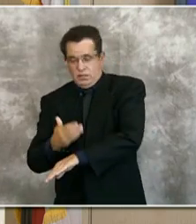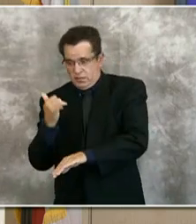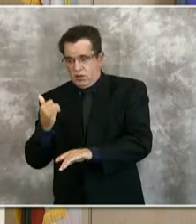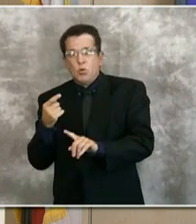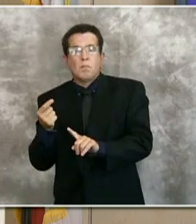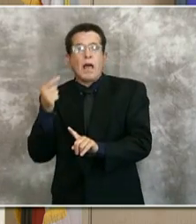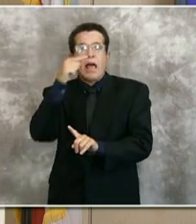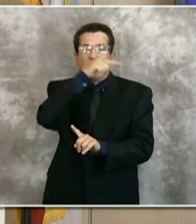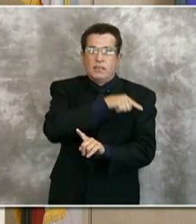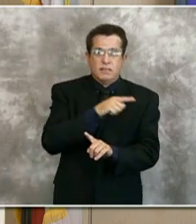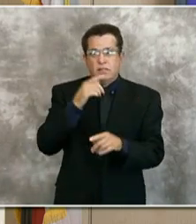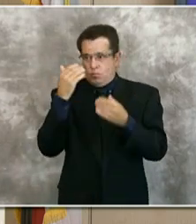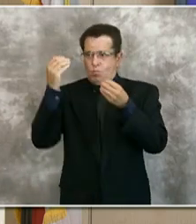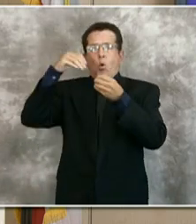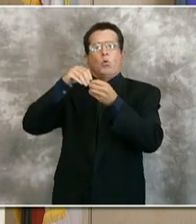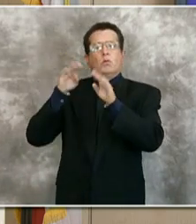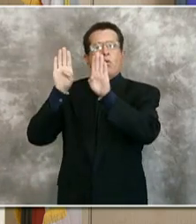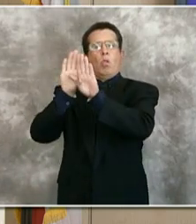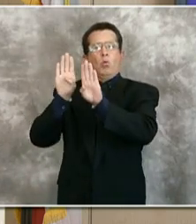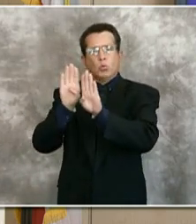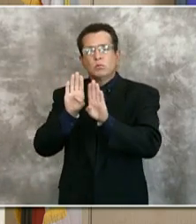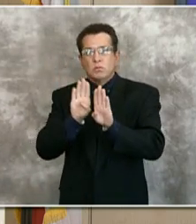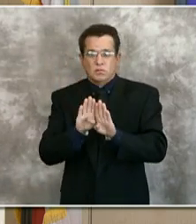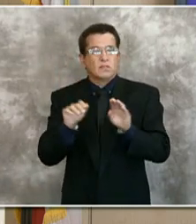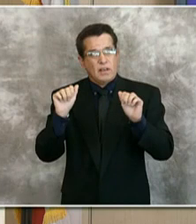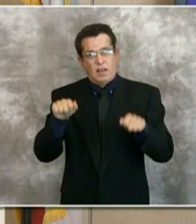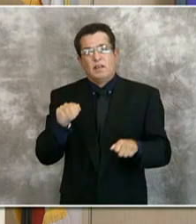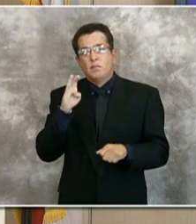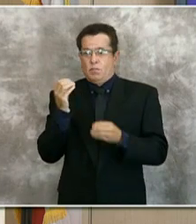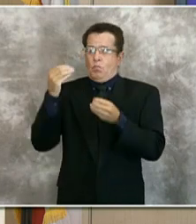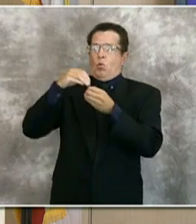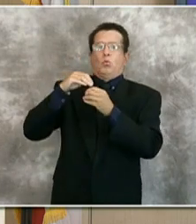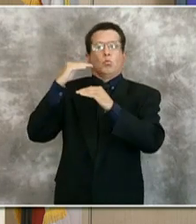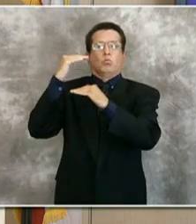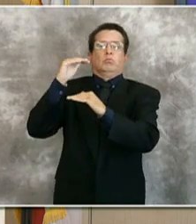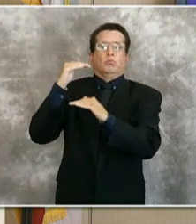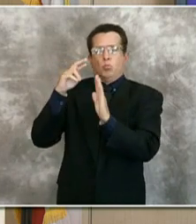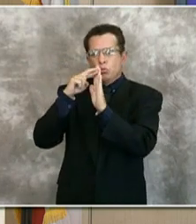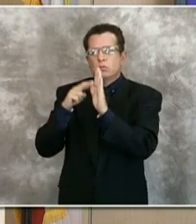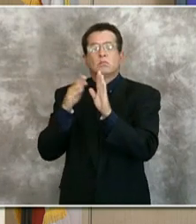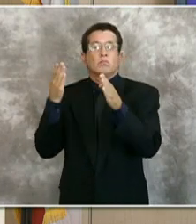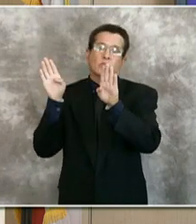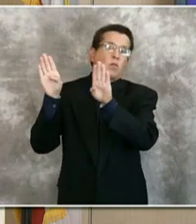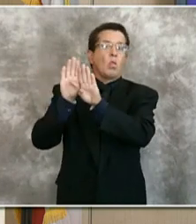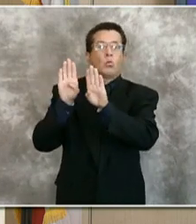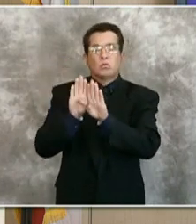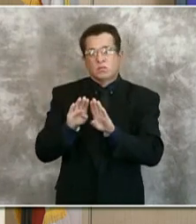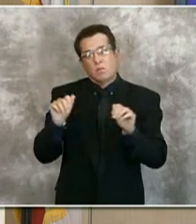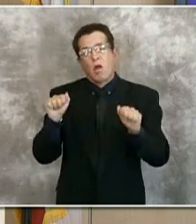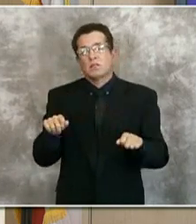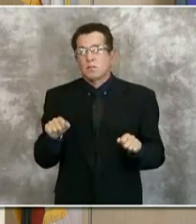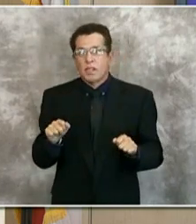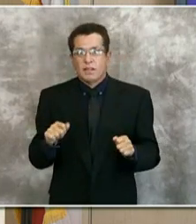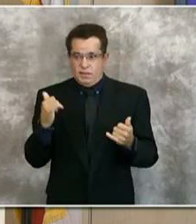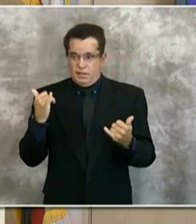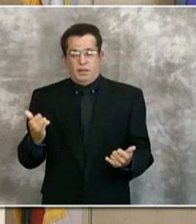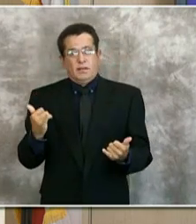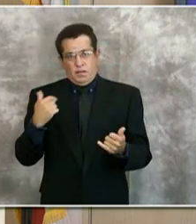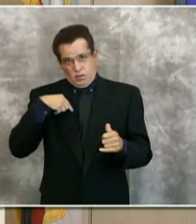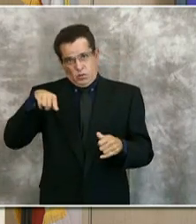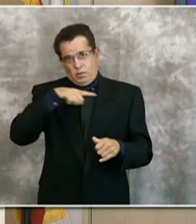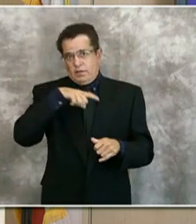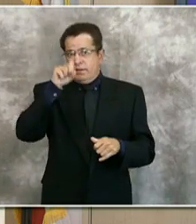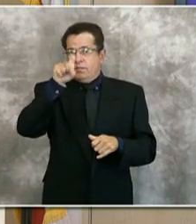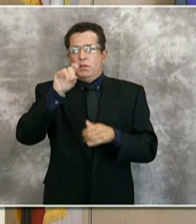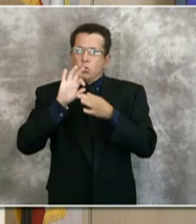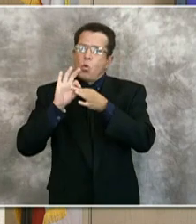back to severe state-imposed restrictions or possibly even a shutdown. We have to